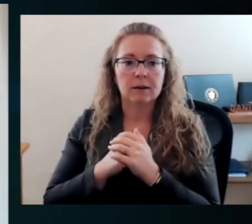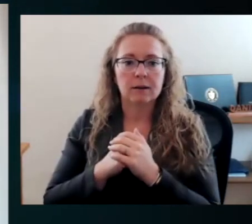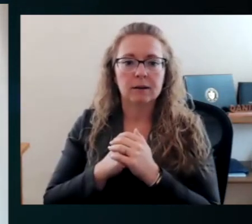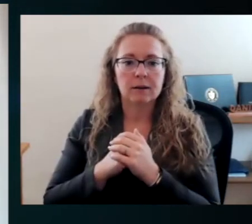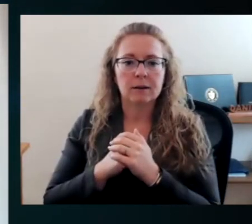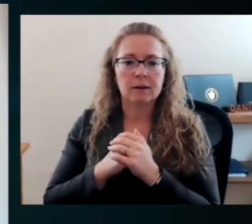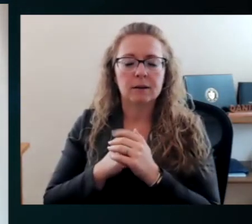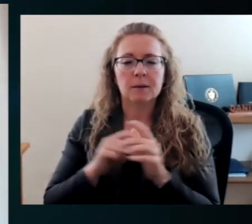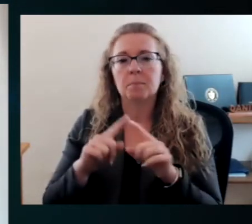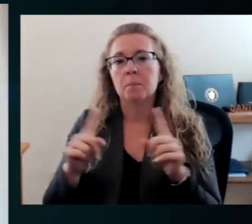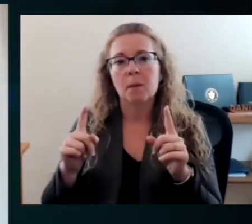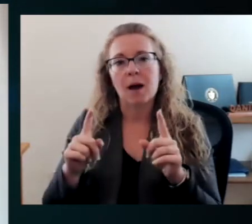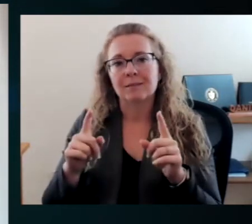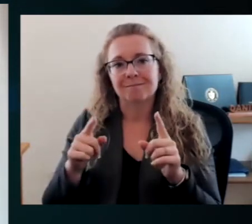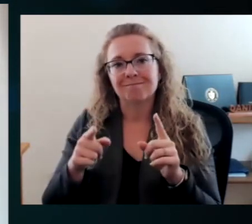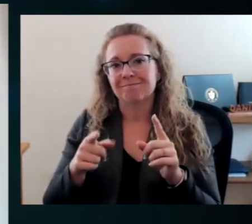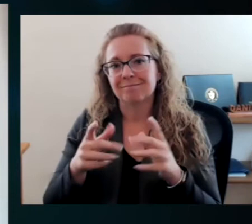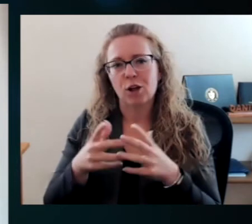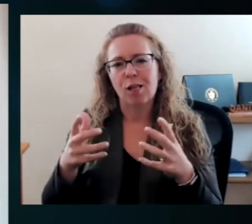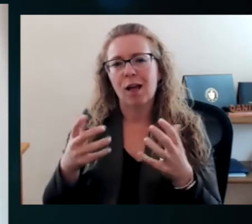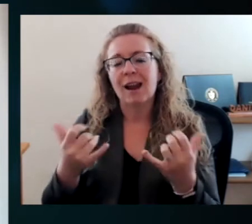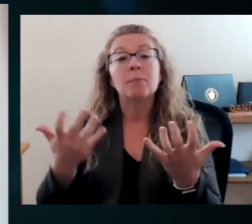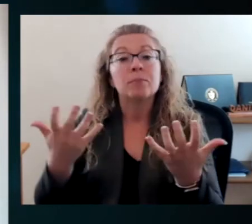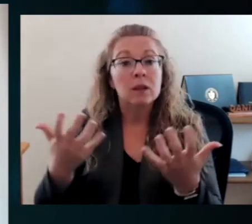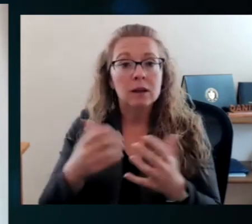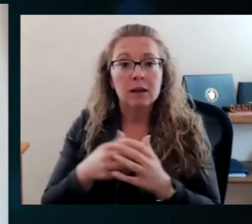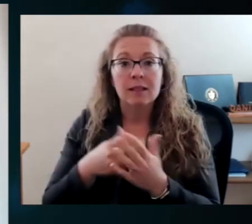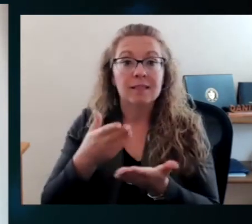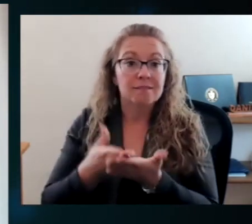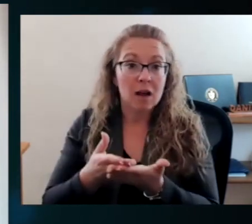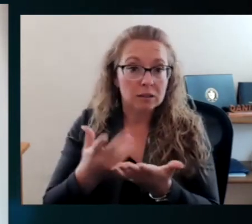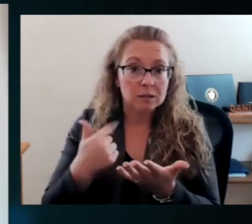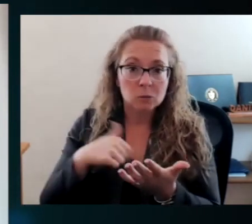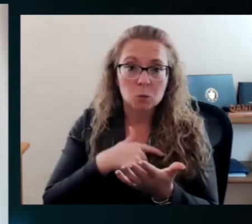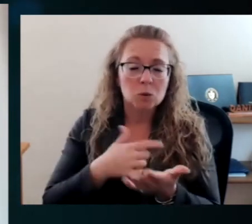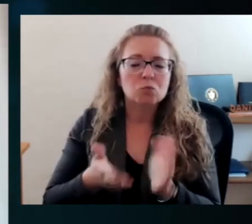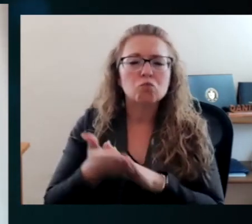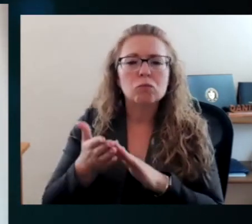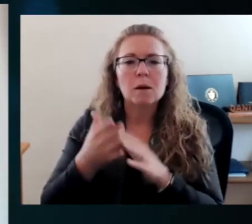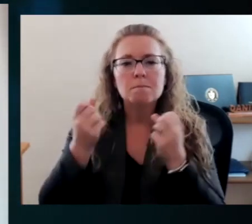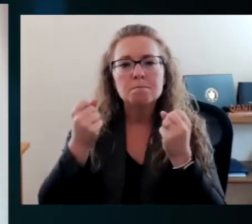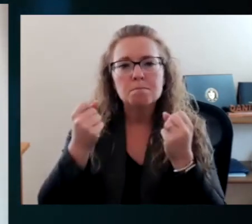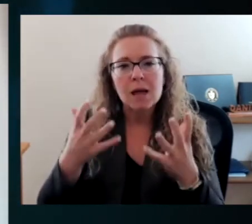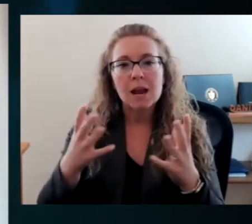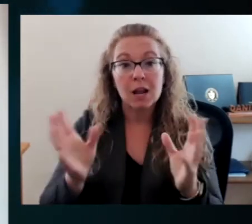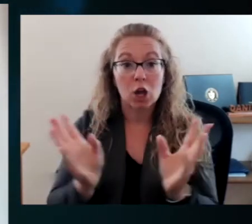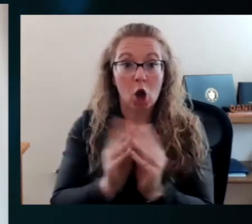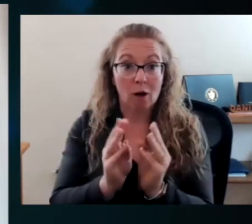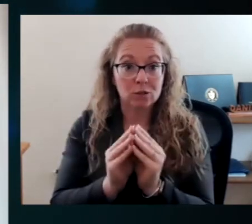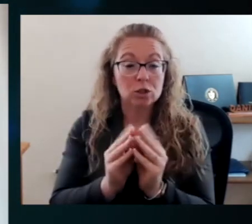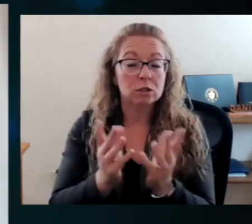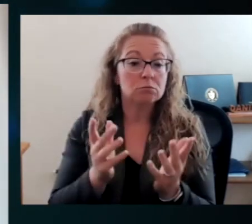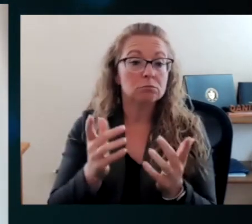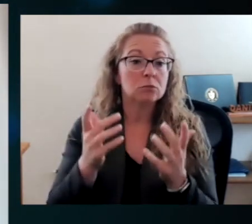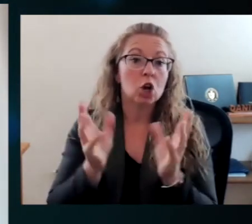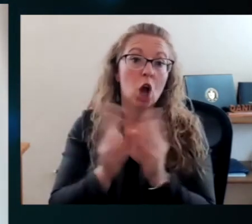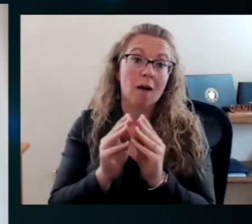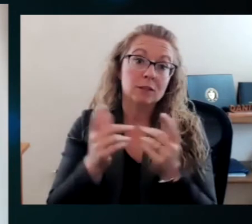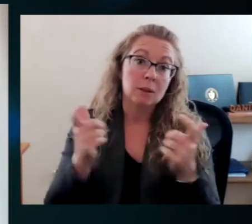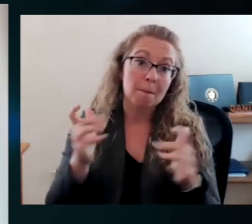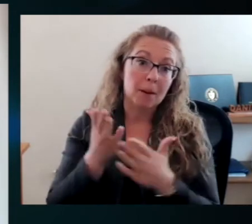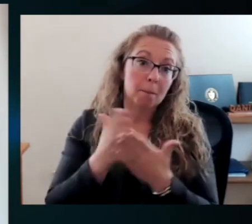now in terms of, the fact is that we run so many conferences. Conferences are a big part of